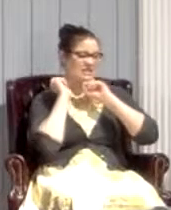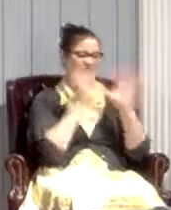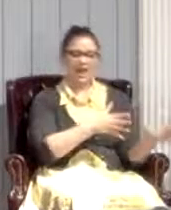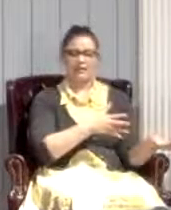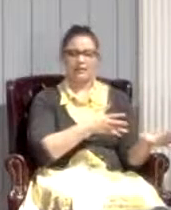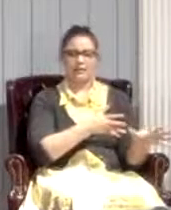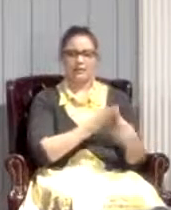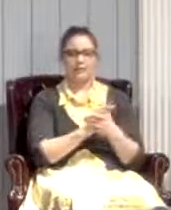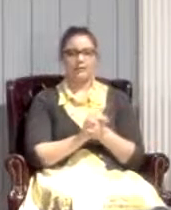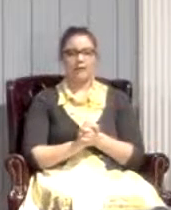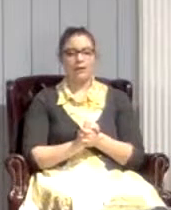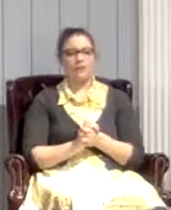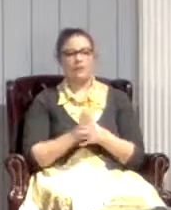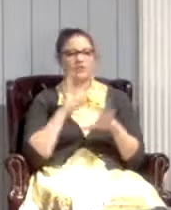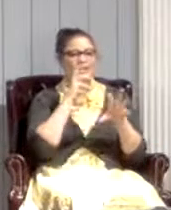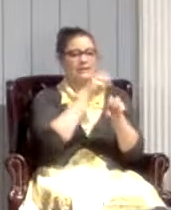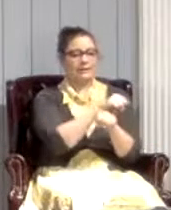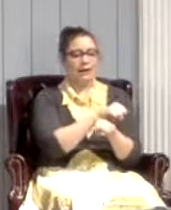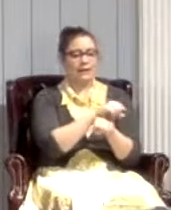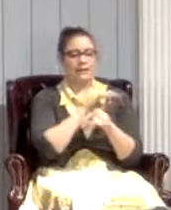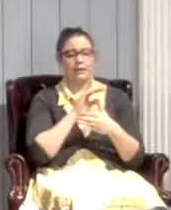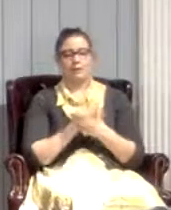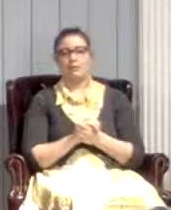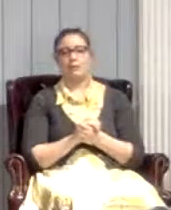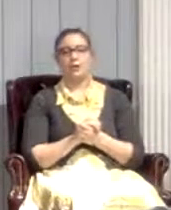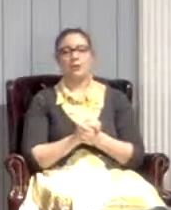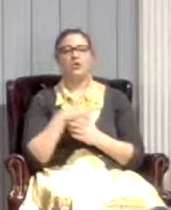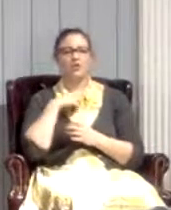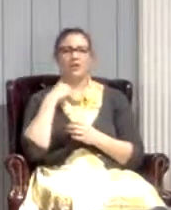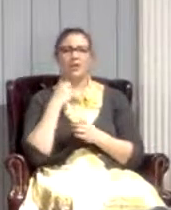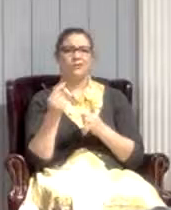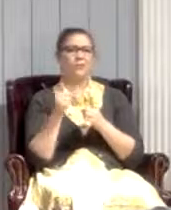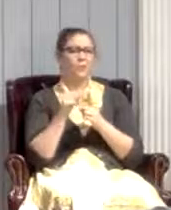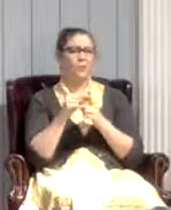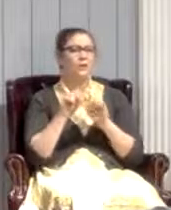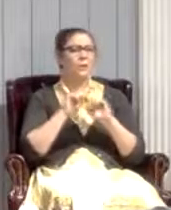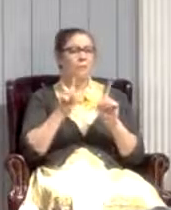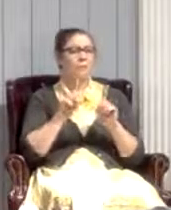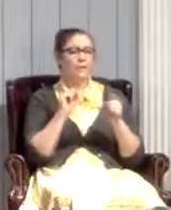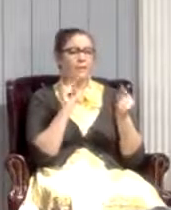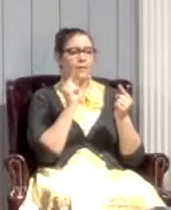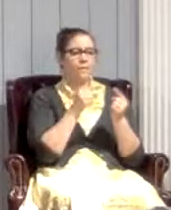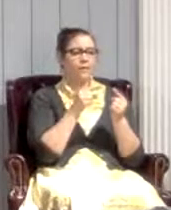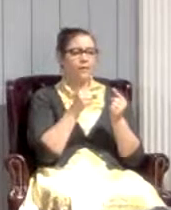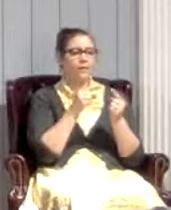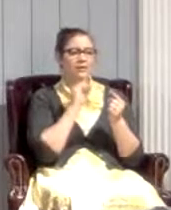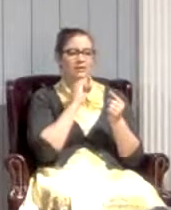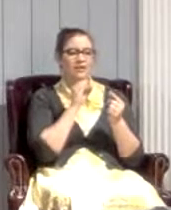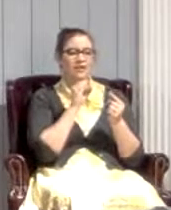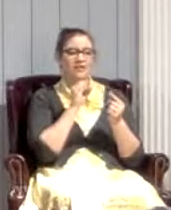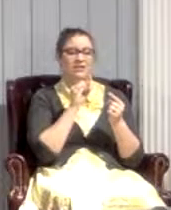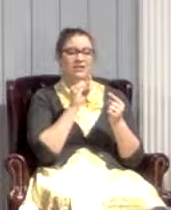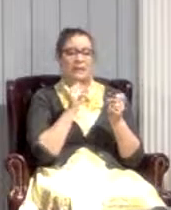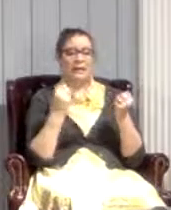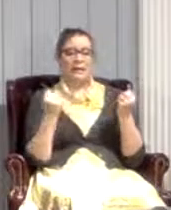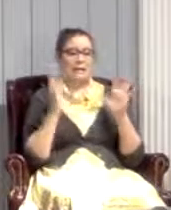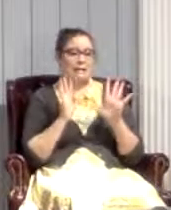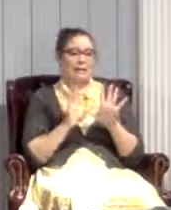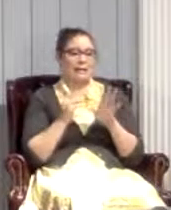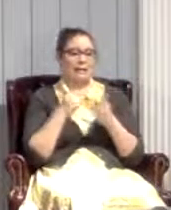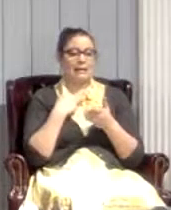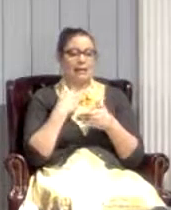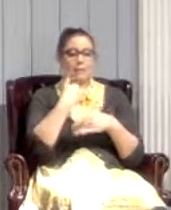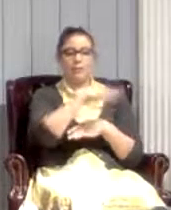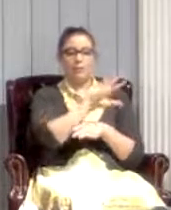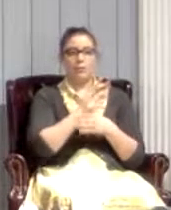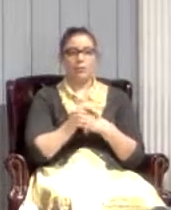capturing, revenging are pretty tough words. But the point is not to run people off. The point is to see